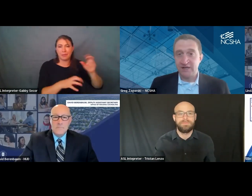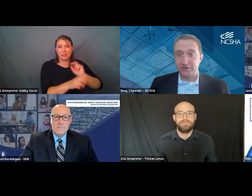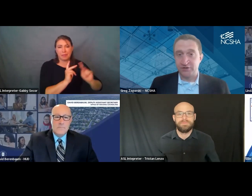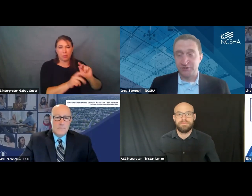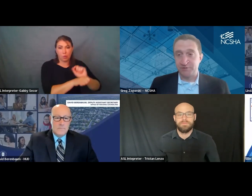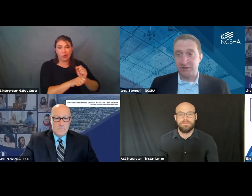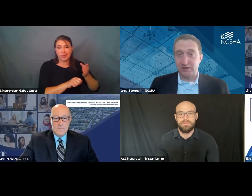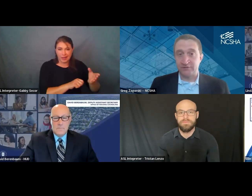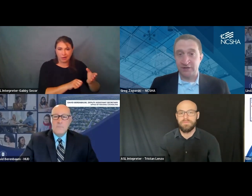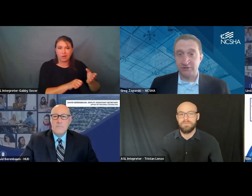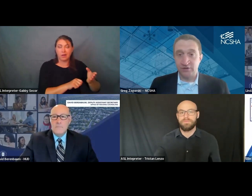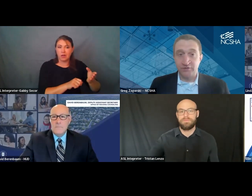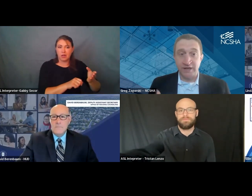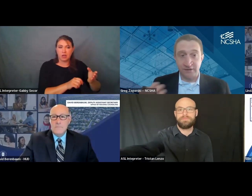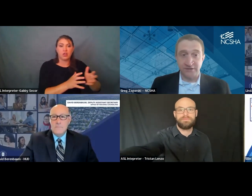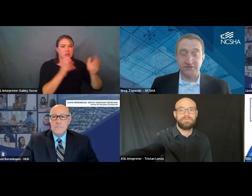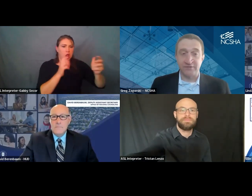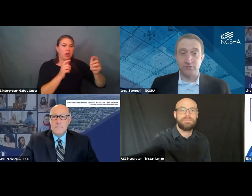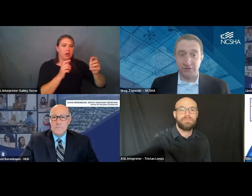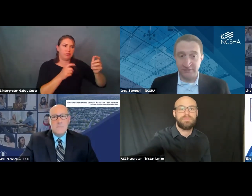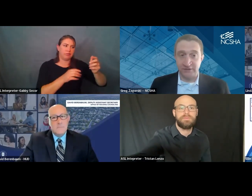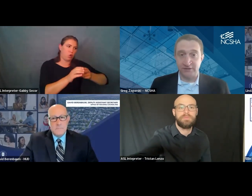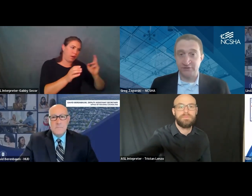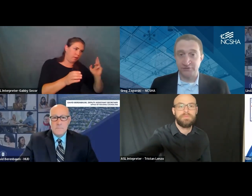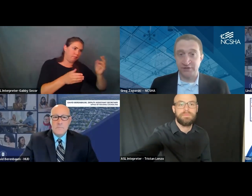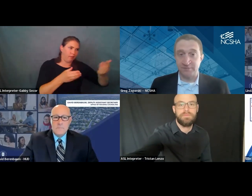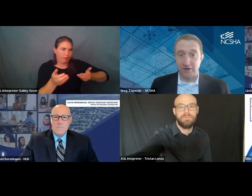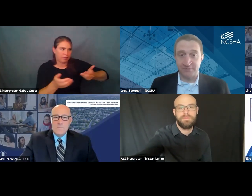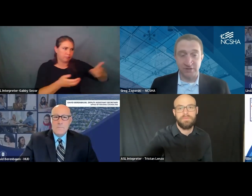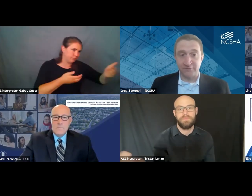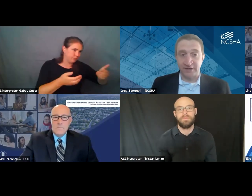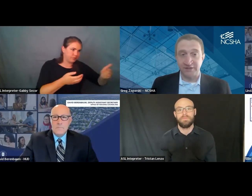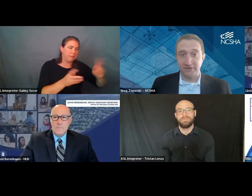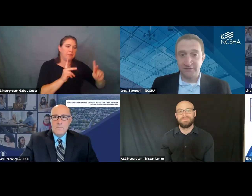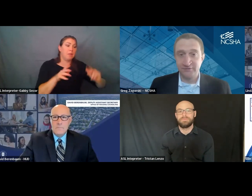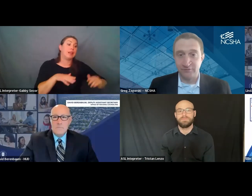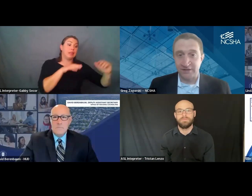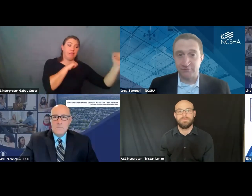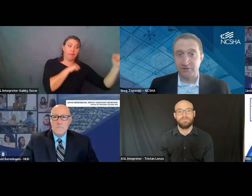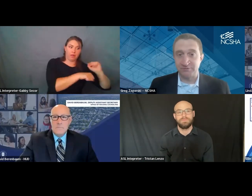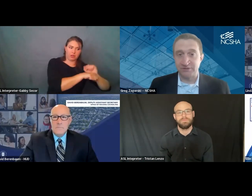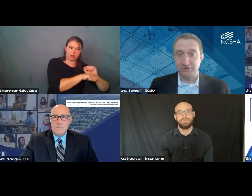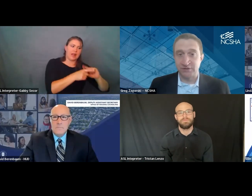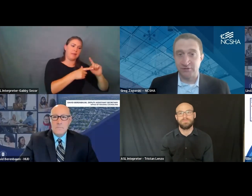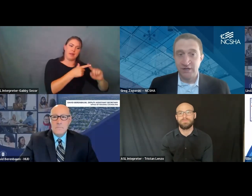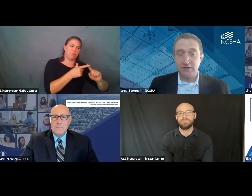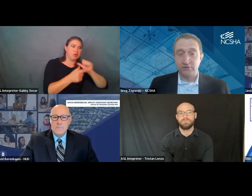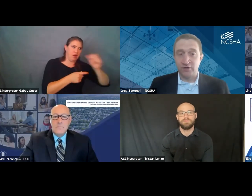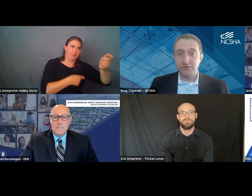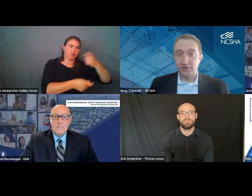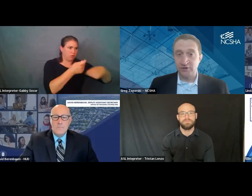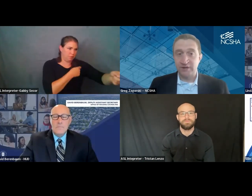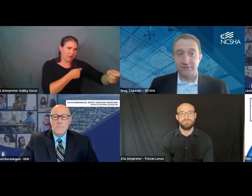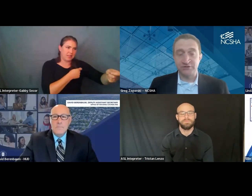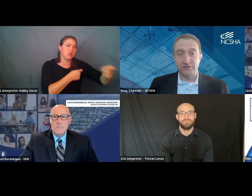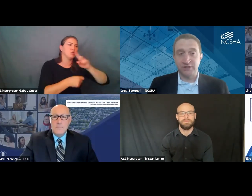that there does seem to be kind of a lot of turnover and a lot of staff who are leaving the industry and perhaps not finding ready replacements. So